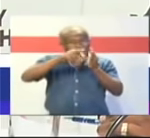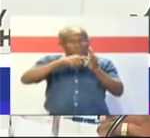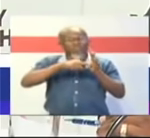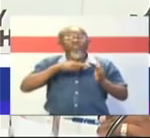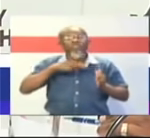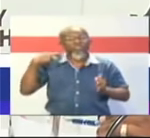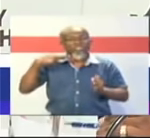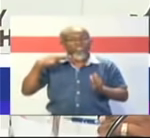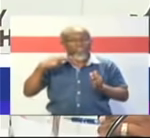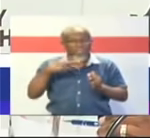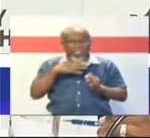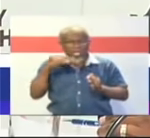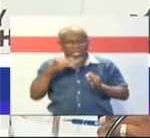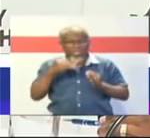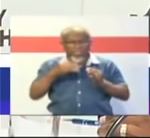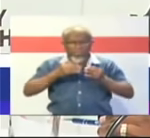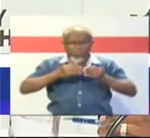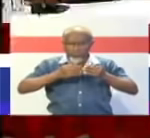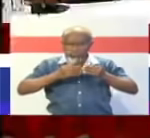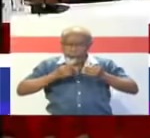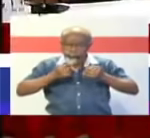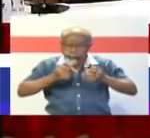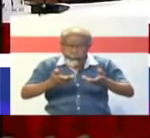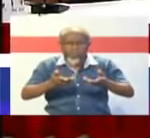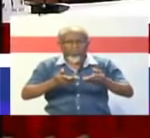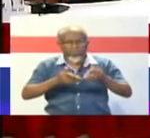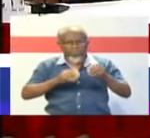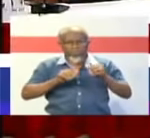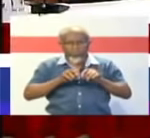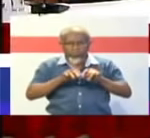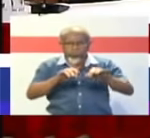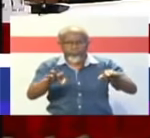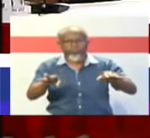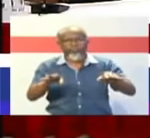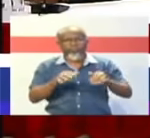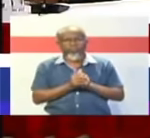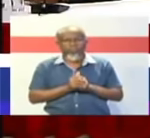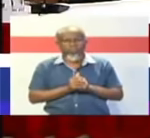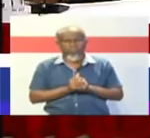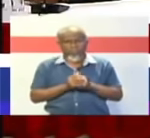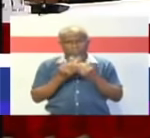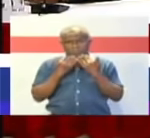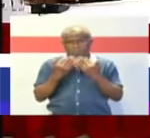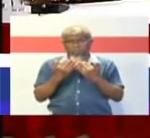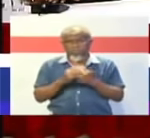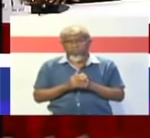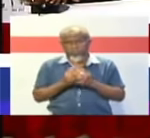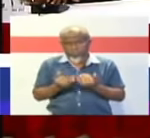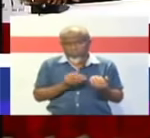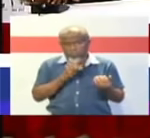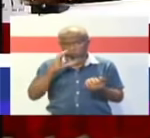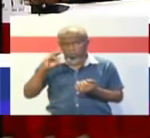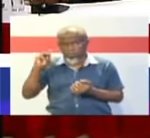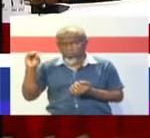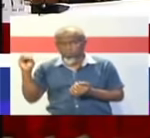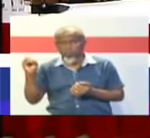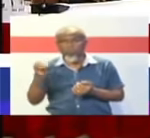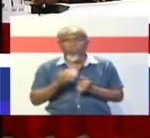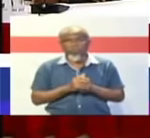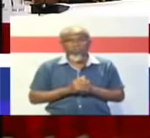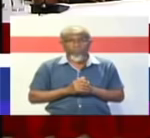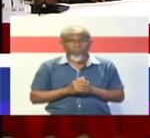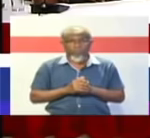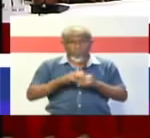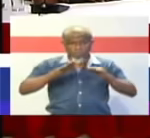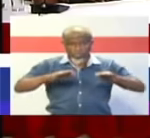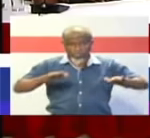risk and the rate of transmission of the new variant. Thank you, and okay. CMO. Yeah, so just to give you the pediatric update, right